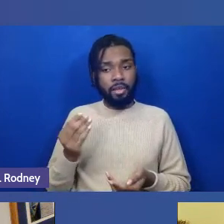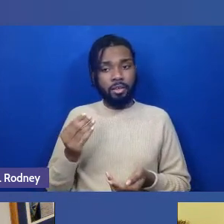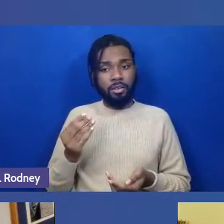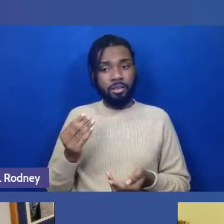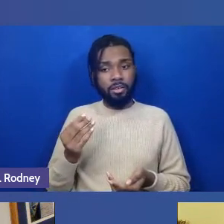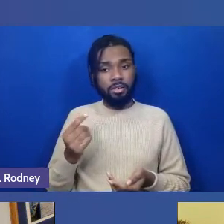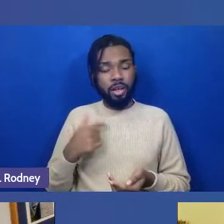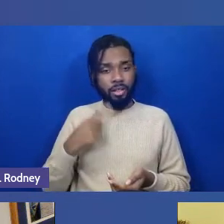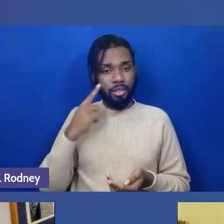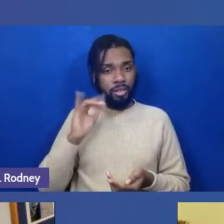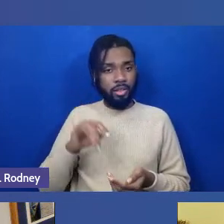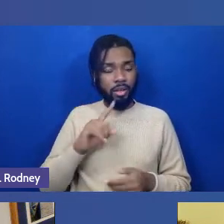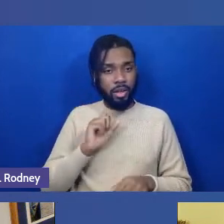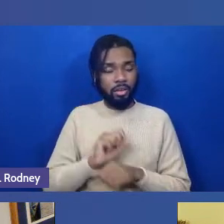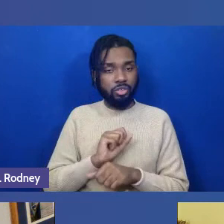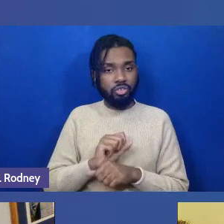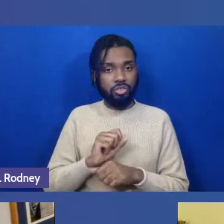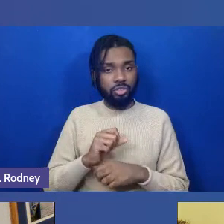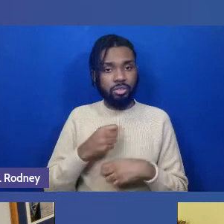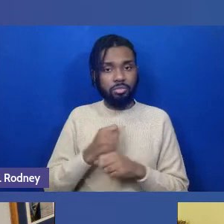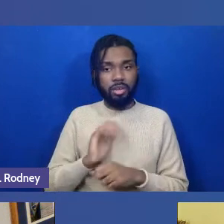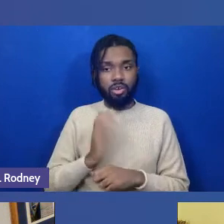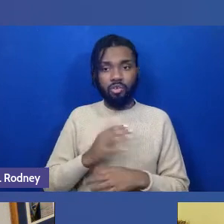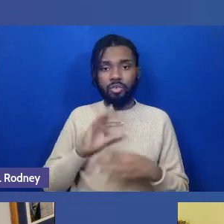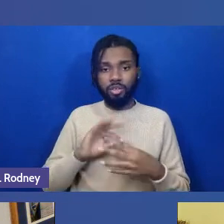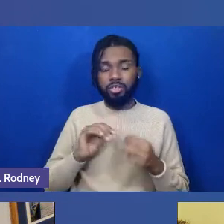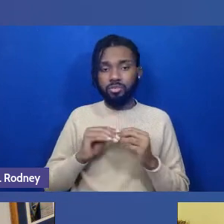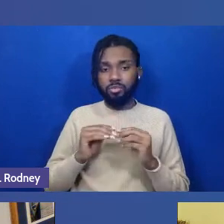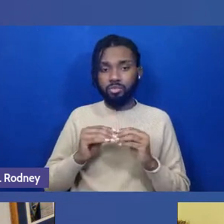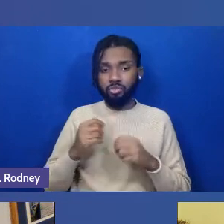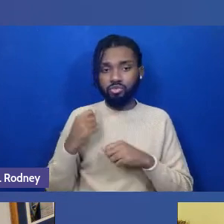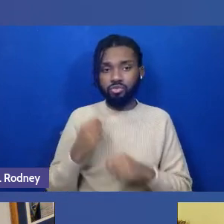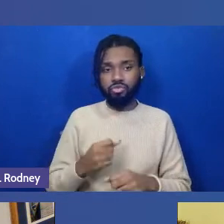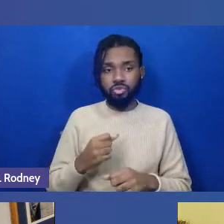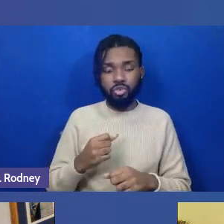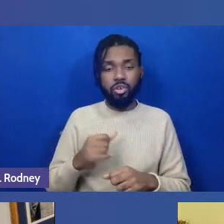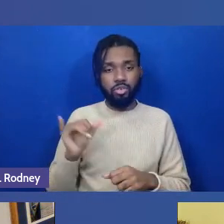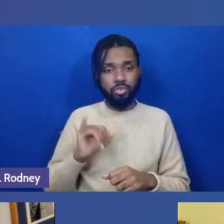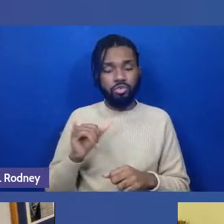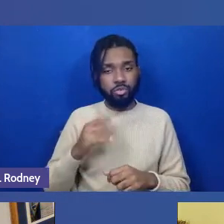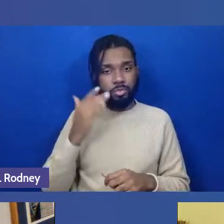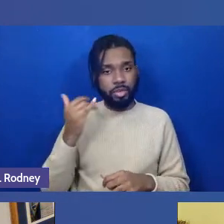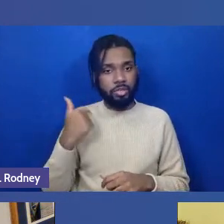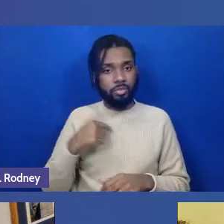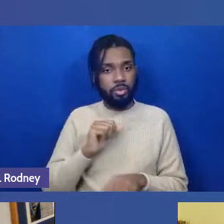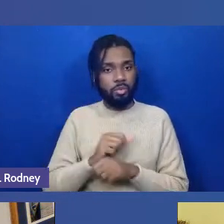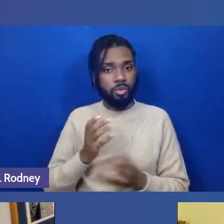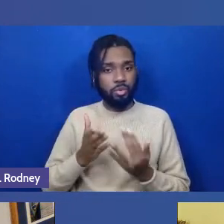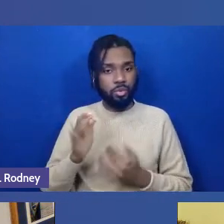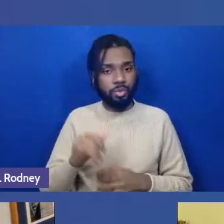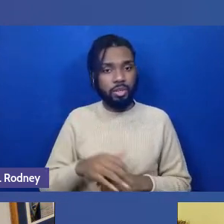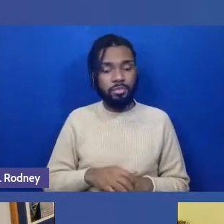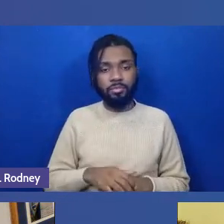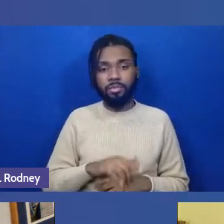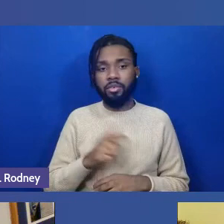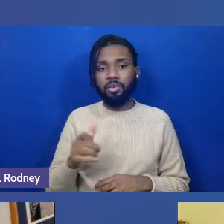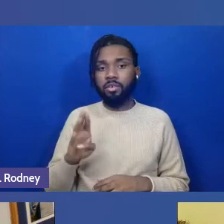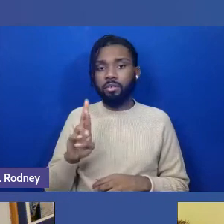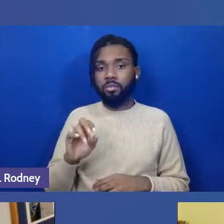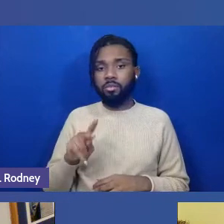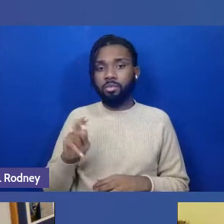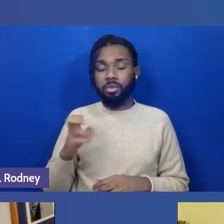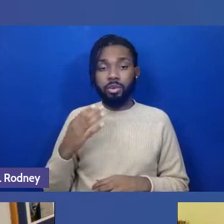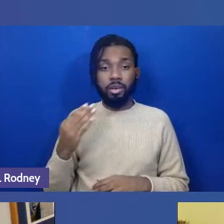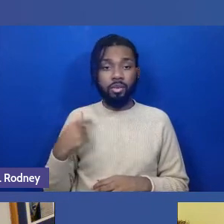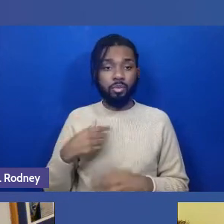and I think it actually ended up making our relationship stronger in the long run, having through that. And we solved the problem together, which means that we built